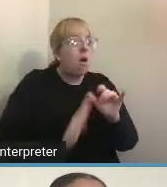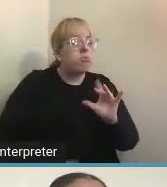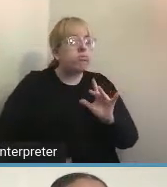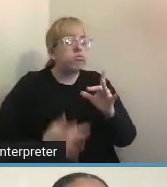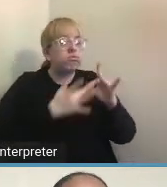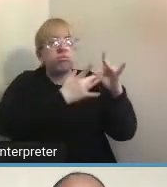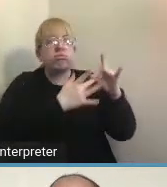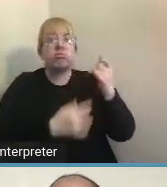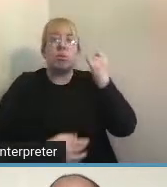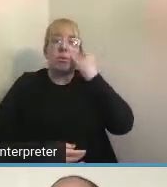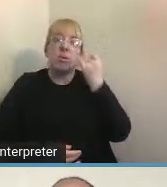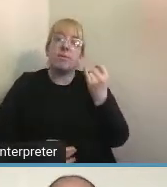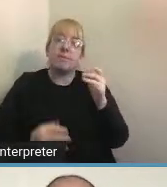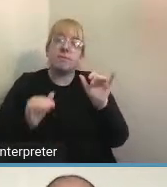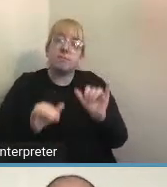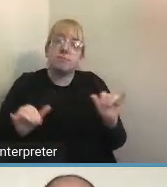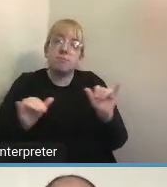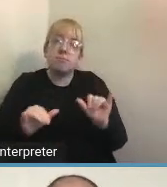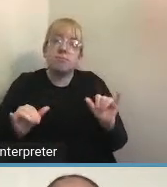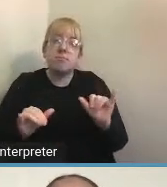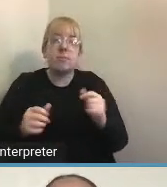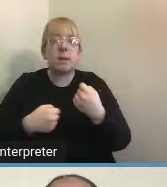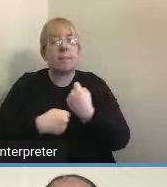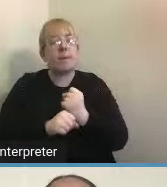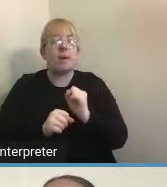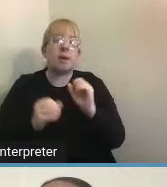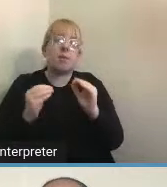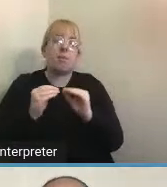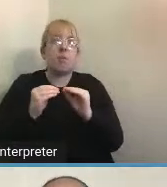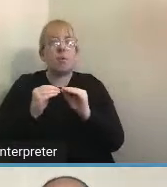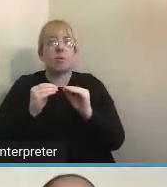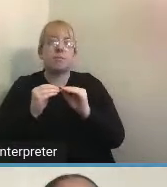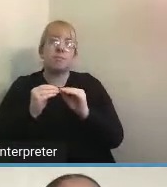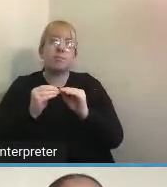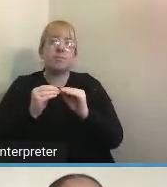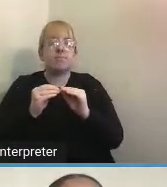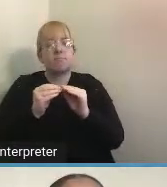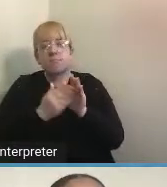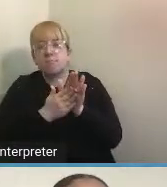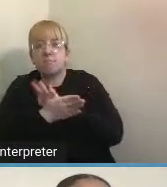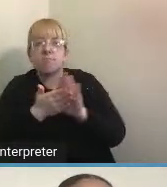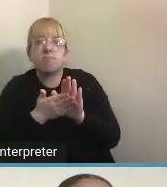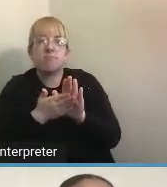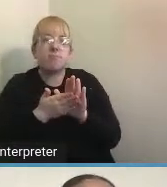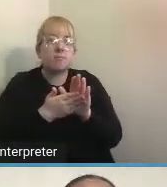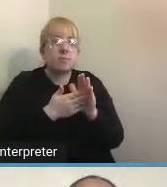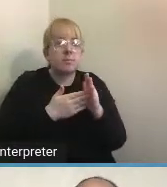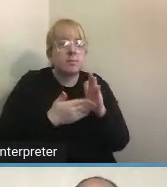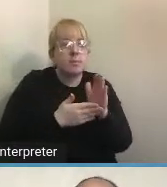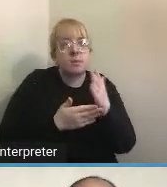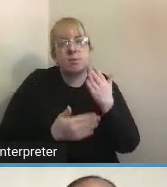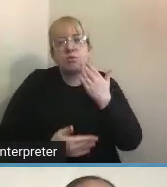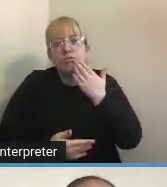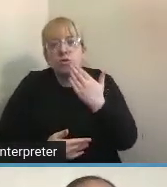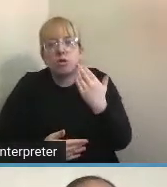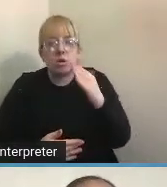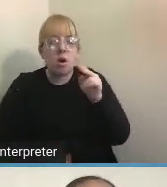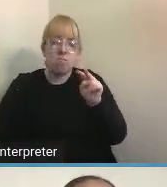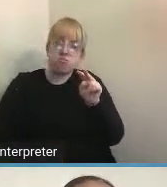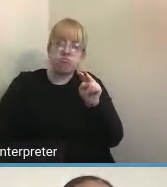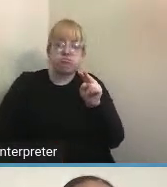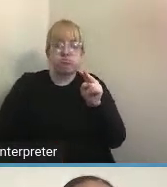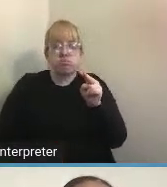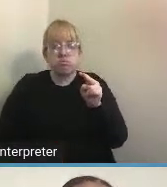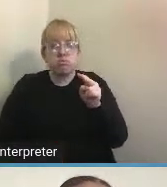content campaign, it's just making it very, clean and noticeable. And so, like, the when